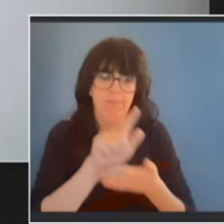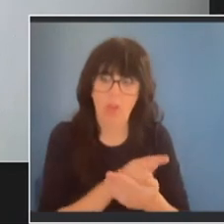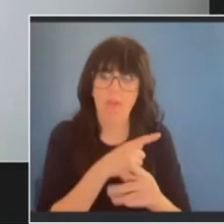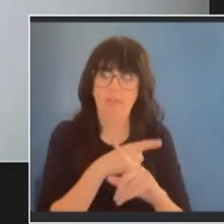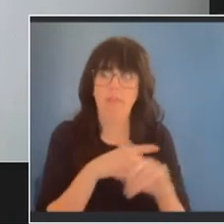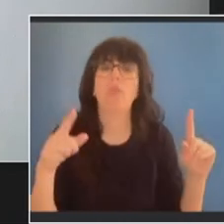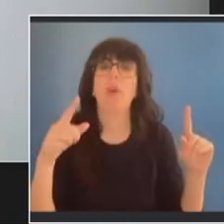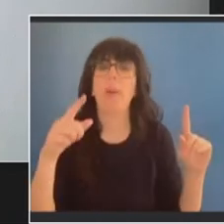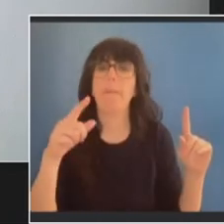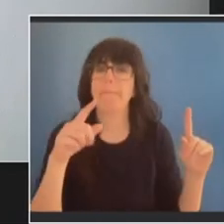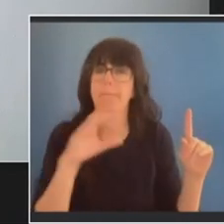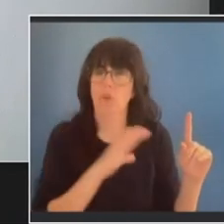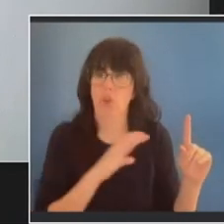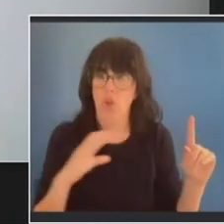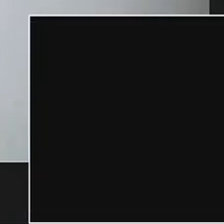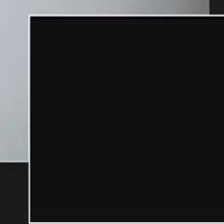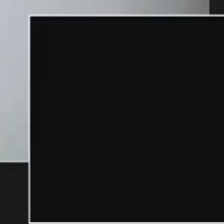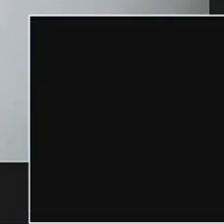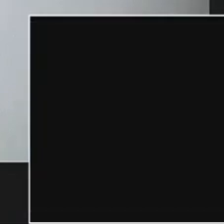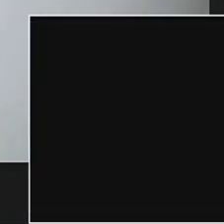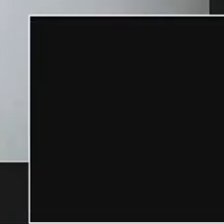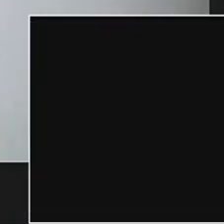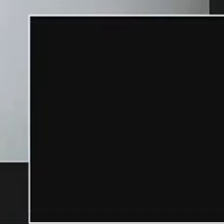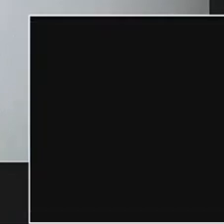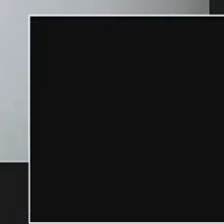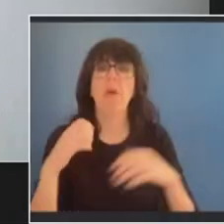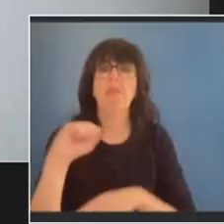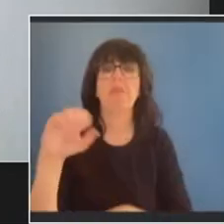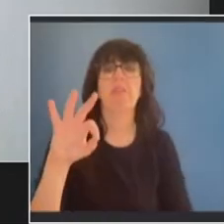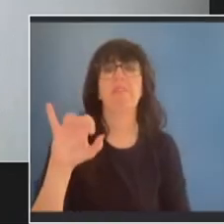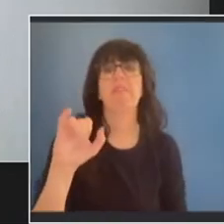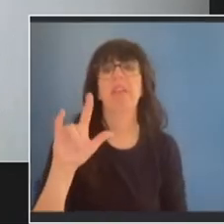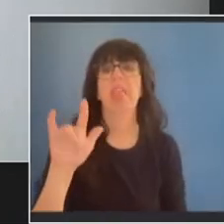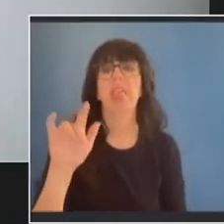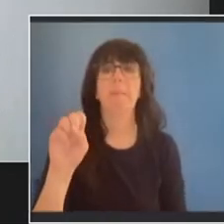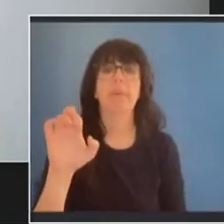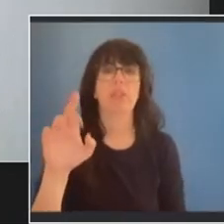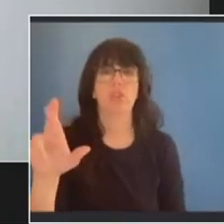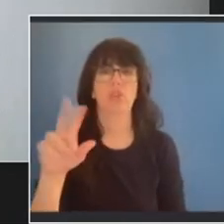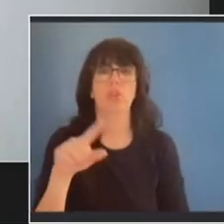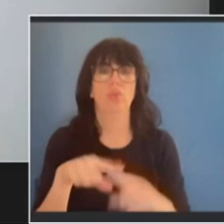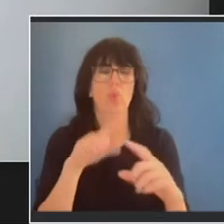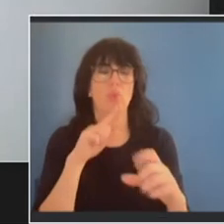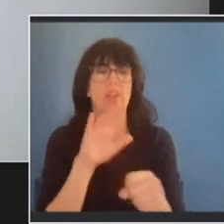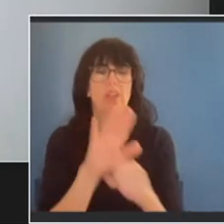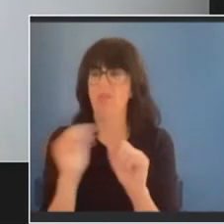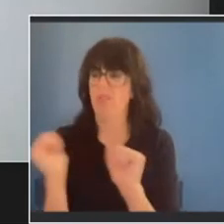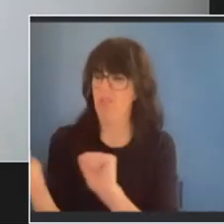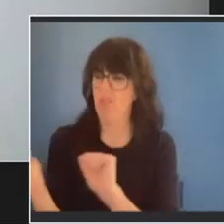without compromise or filibuster, to guarantee all Americans access to all public